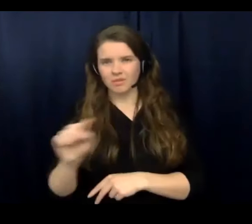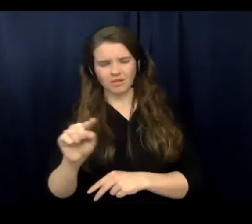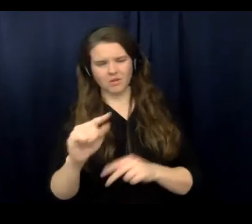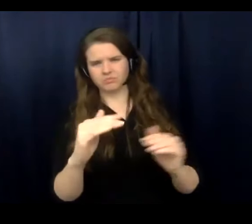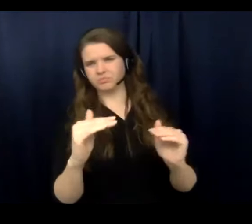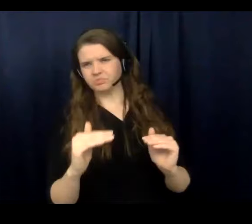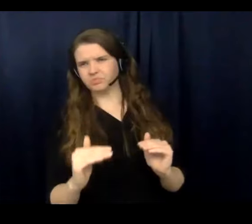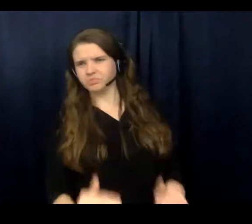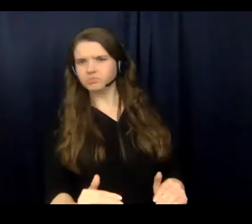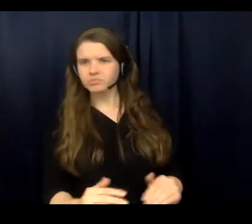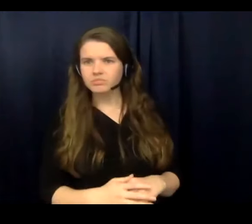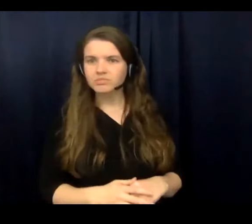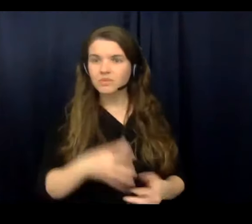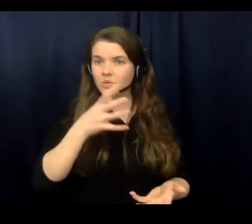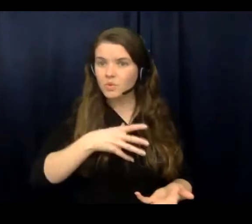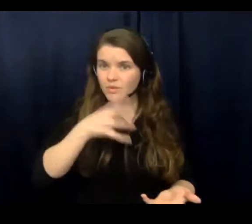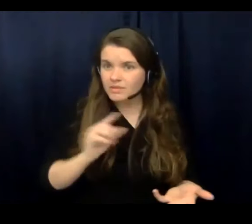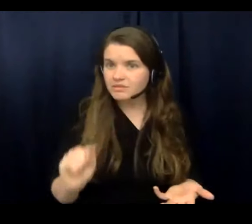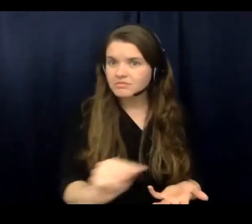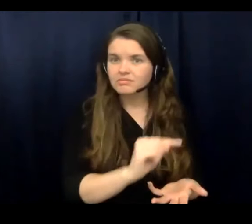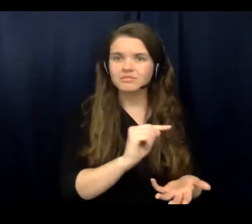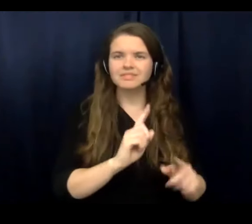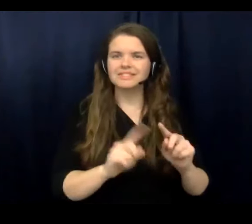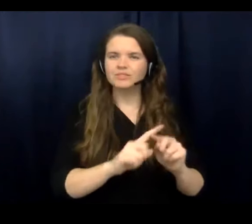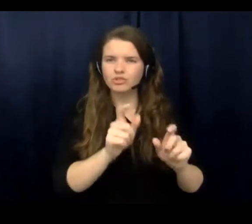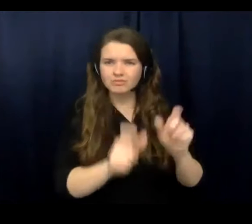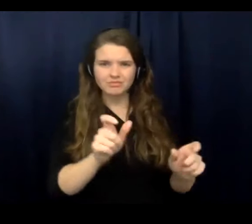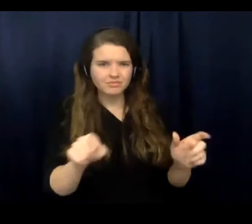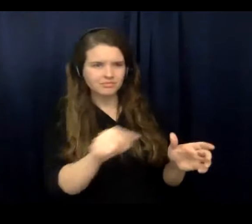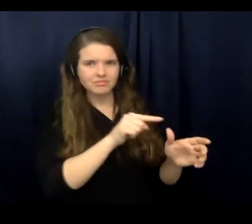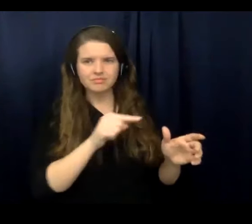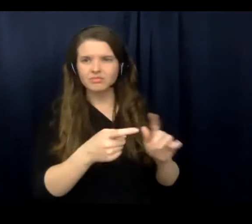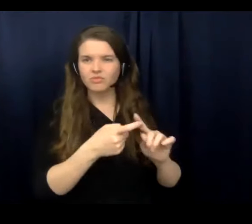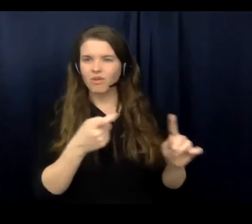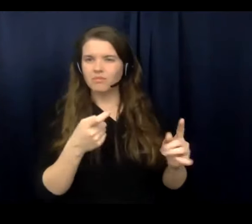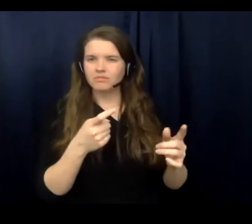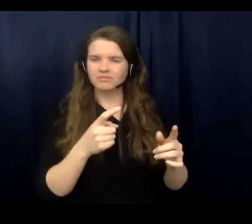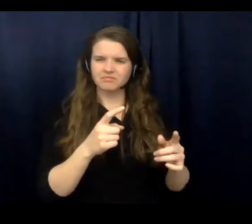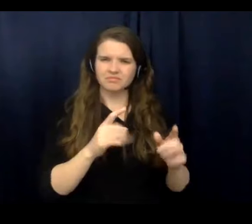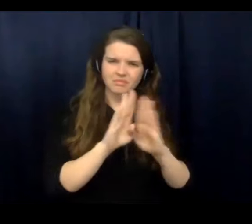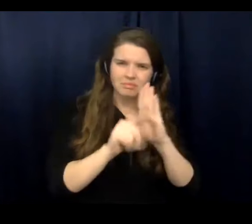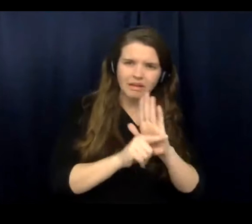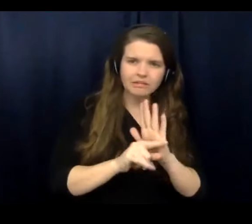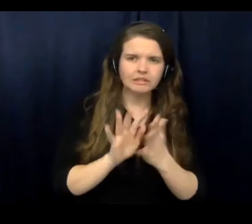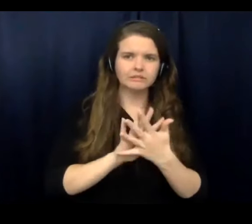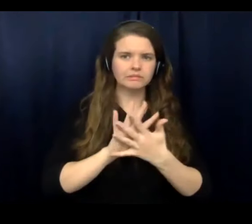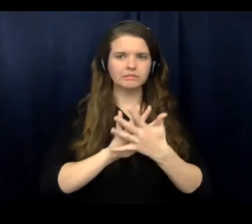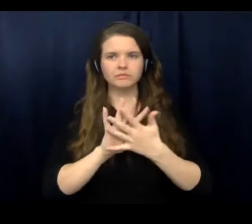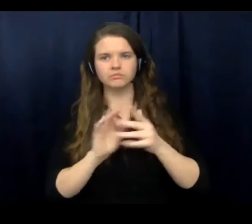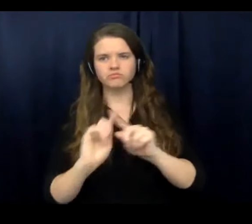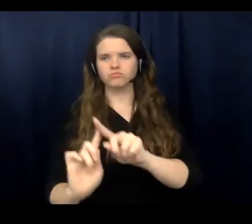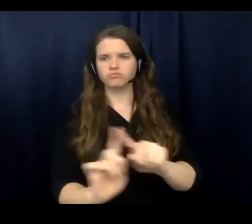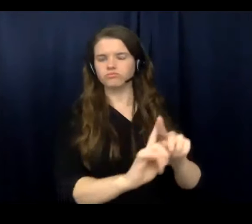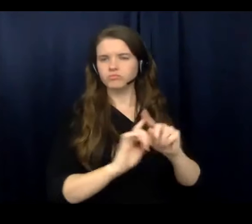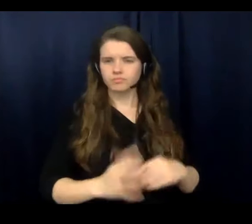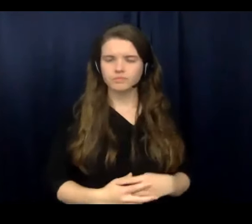of the women. You've got all those individuals who came out of some sordid backgrounds and others of all kinds that